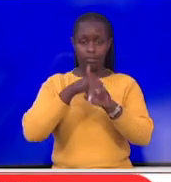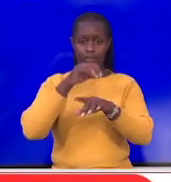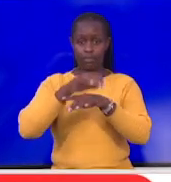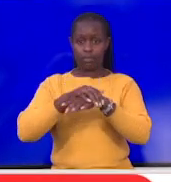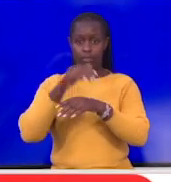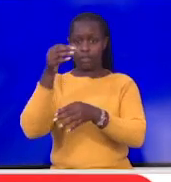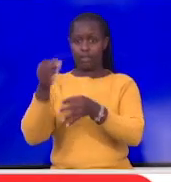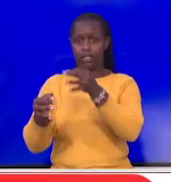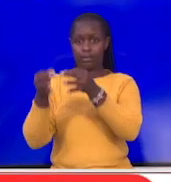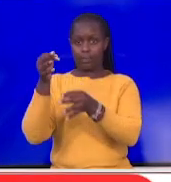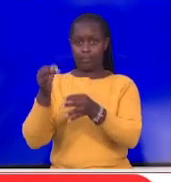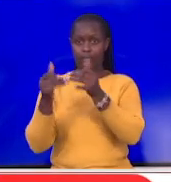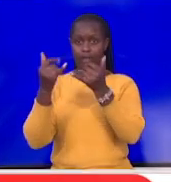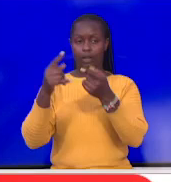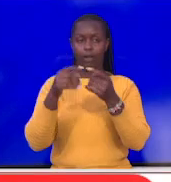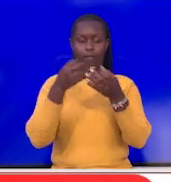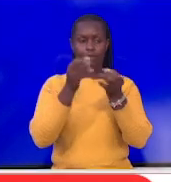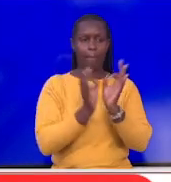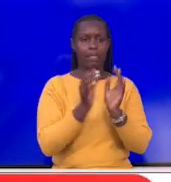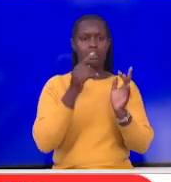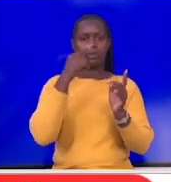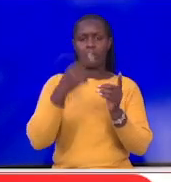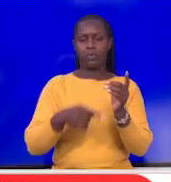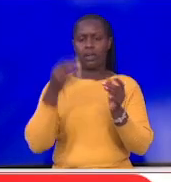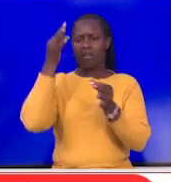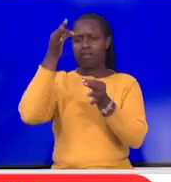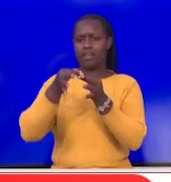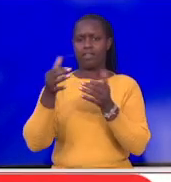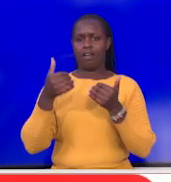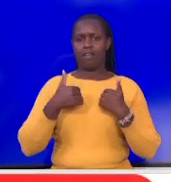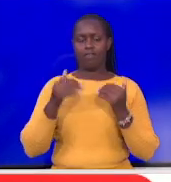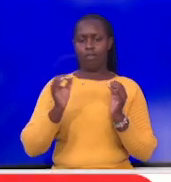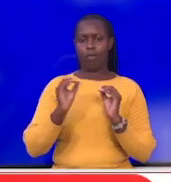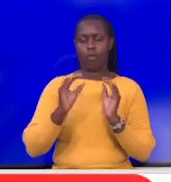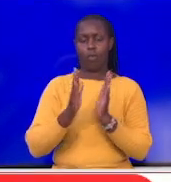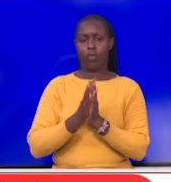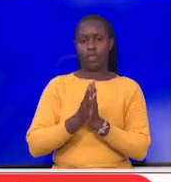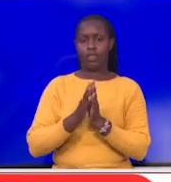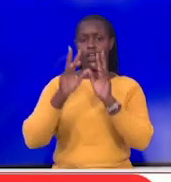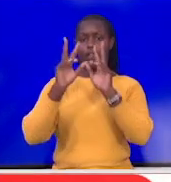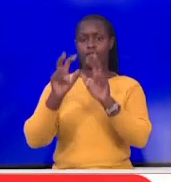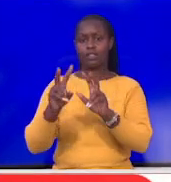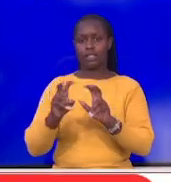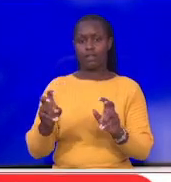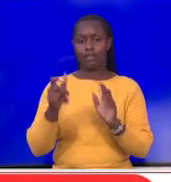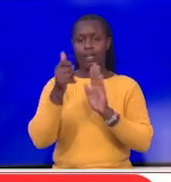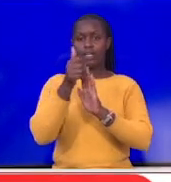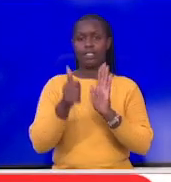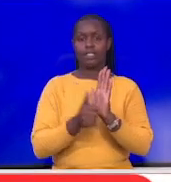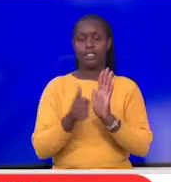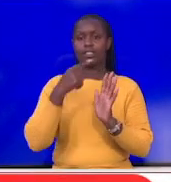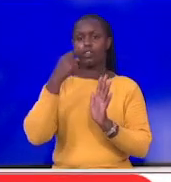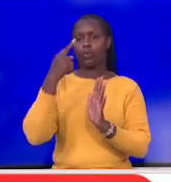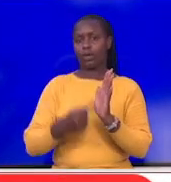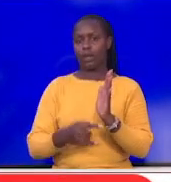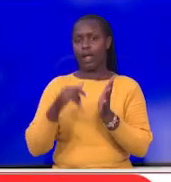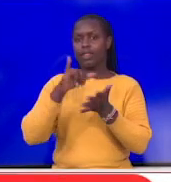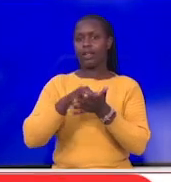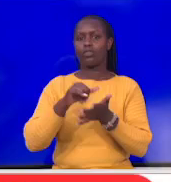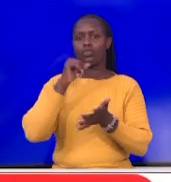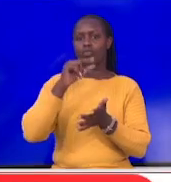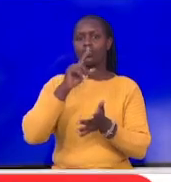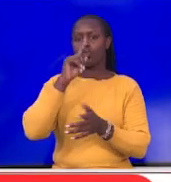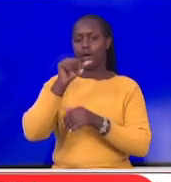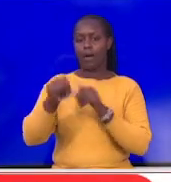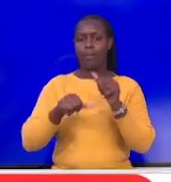The families have expressed lack of faith in the investigative agencies and are demanding that they are assured of action being taken